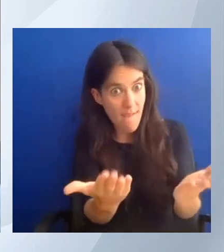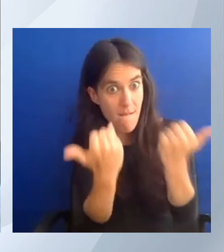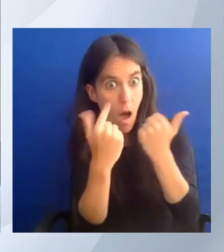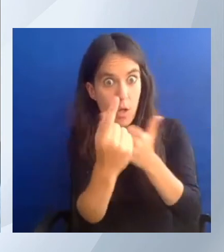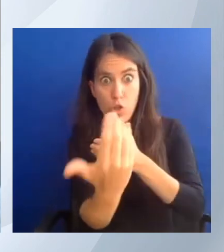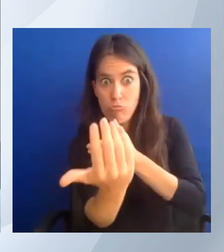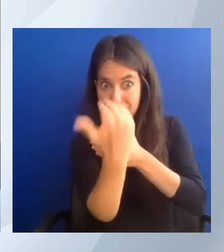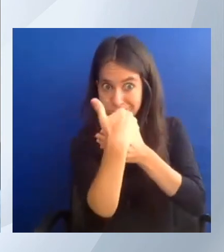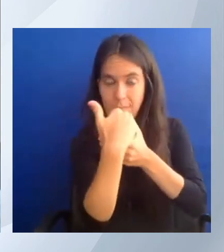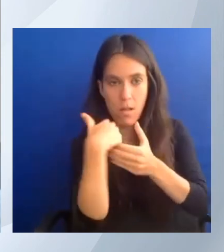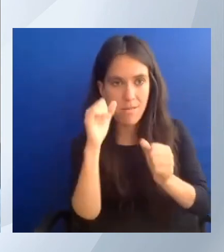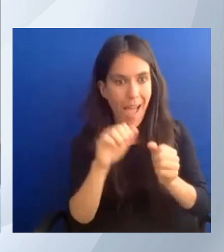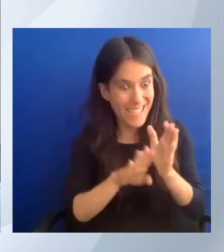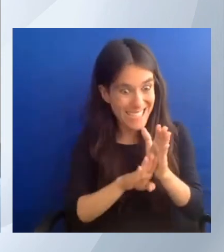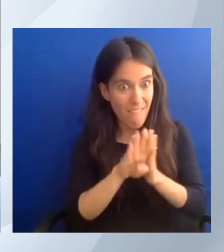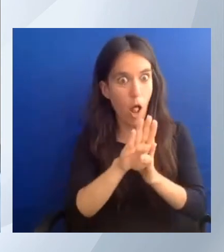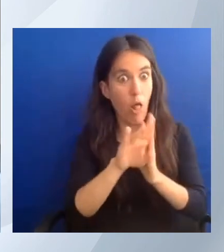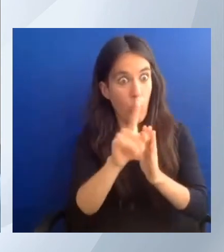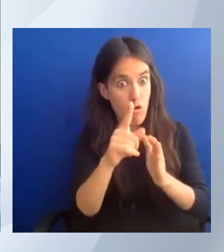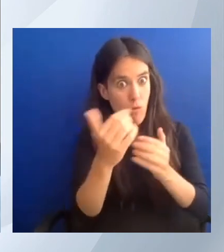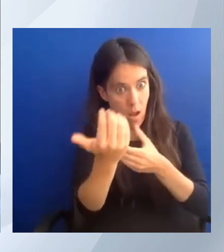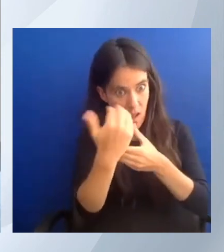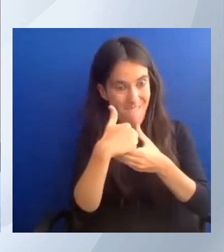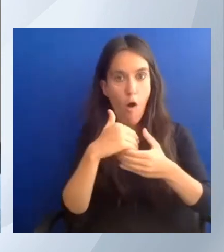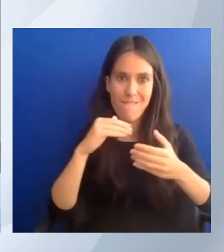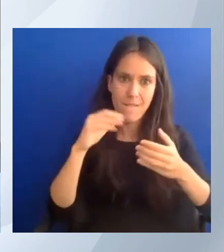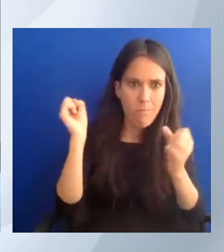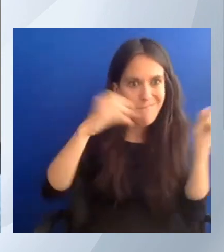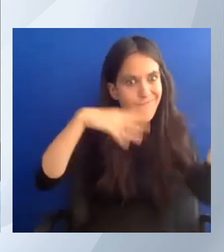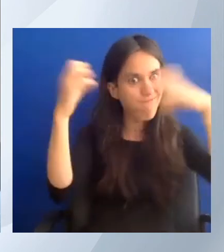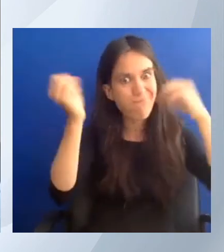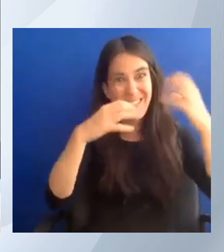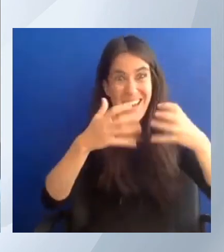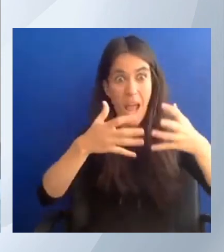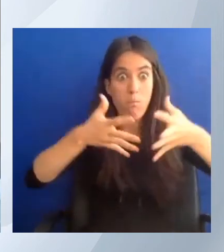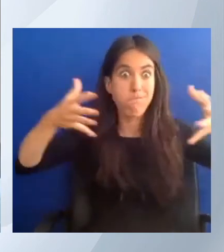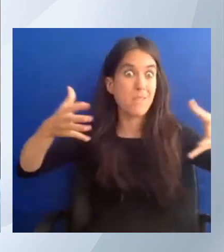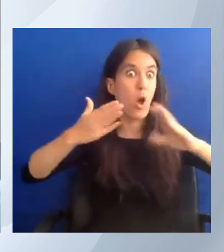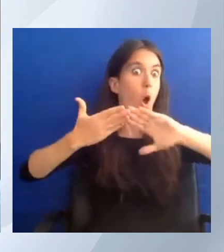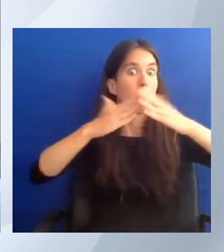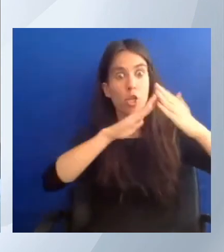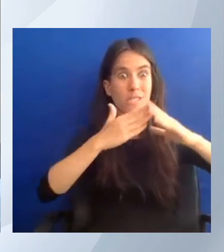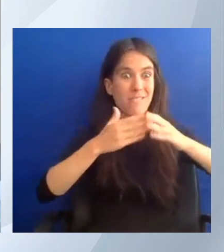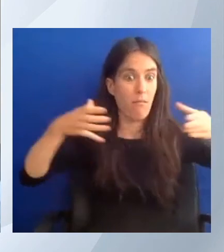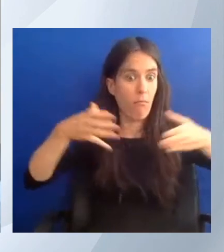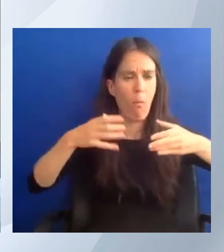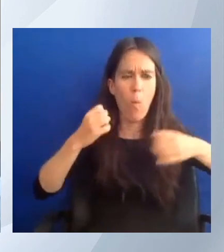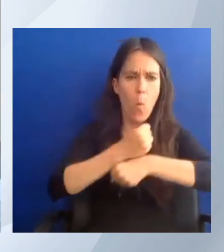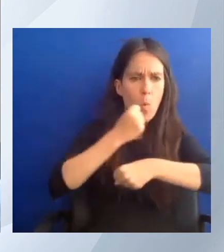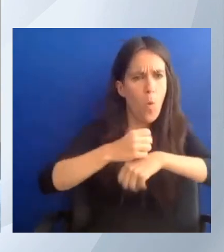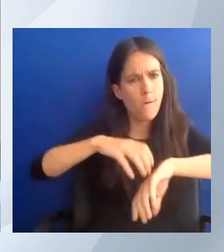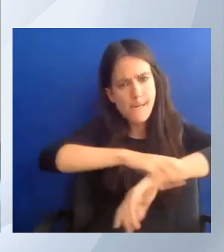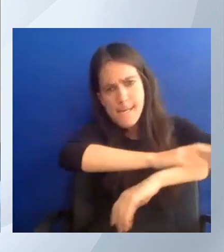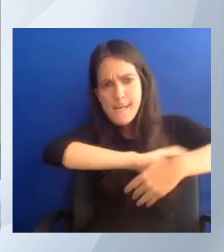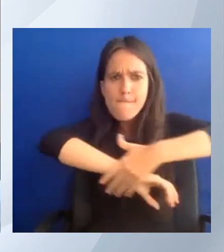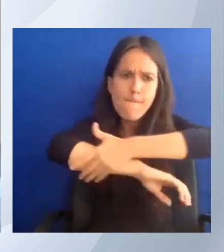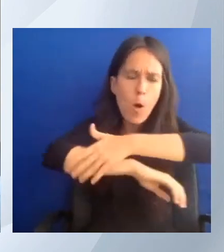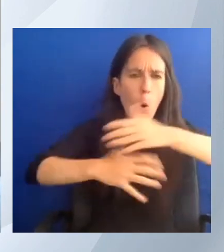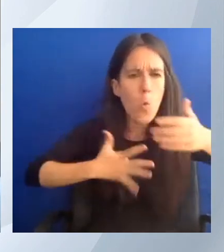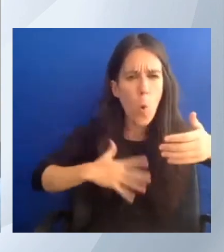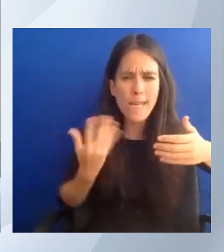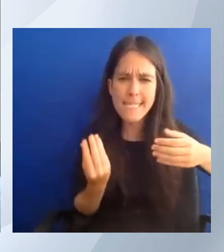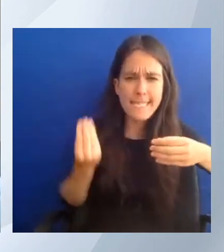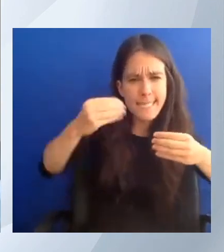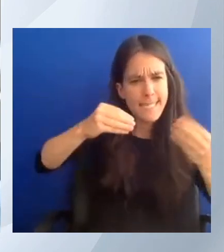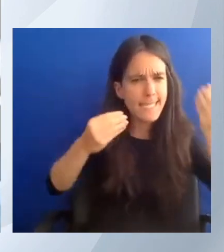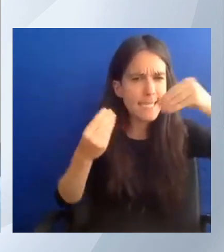the development of Dapr. And there is a big community out there who are already working very hard to add more functionality. So maybe in